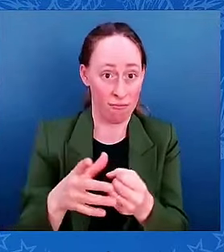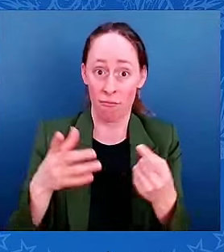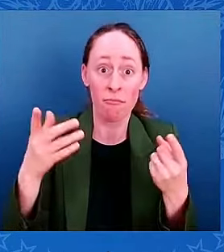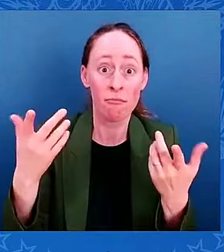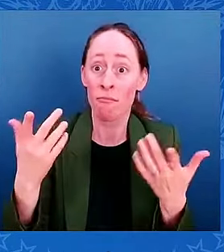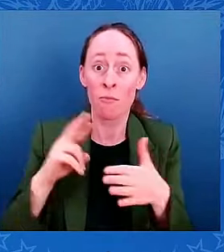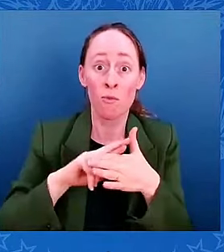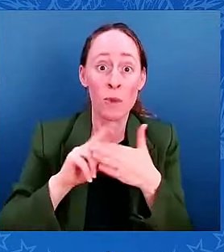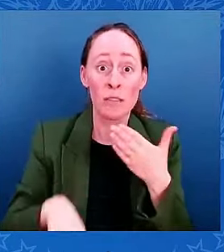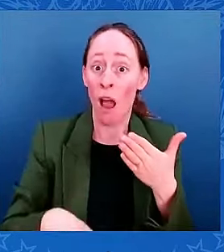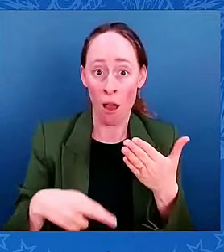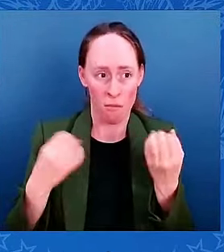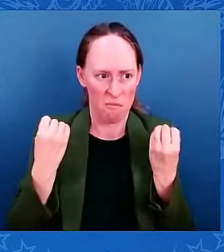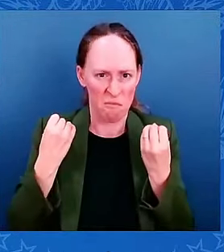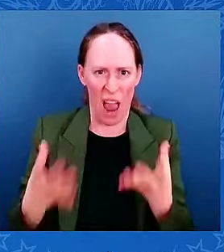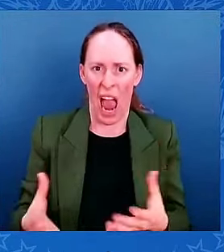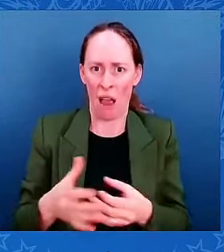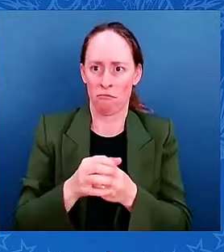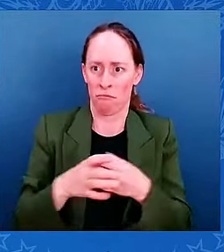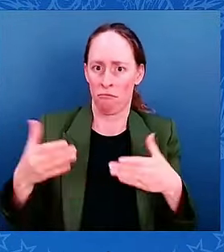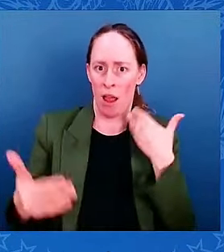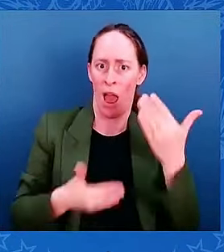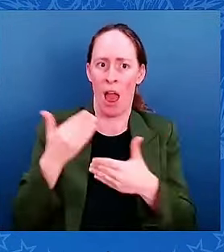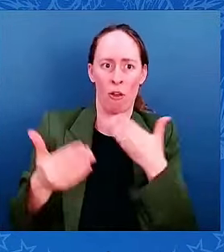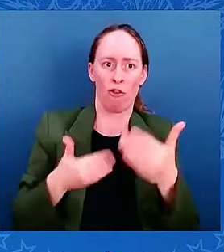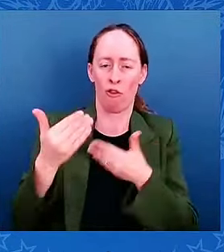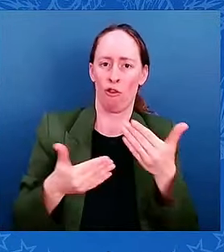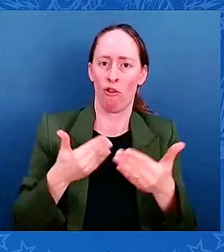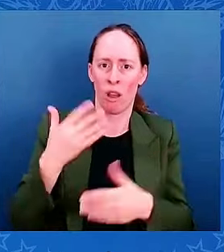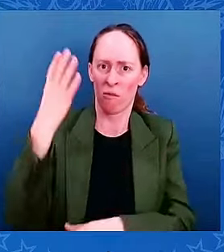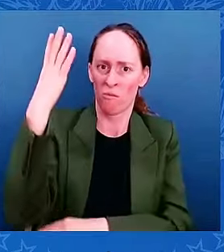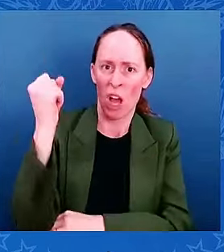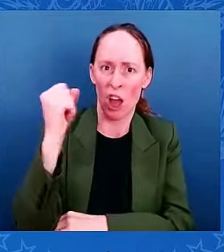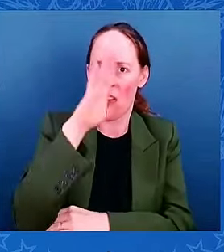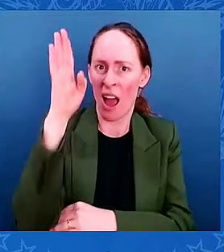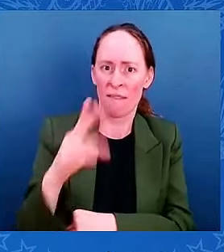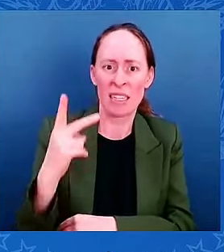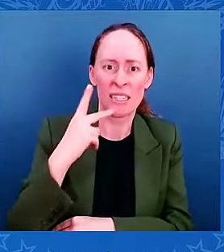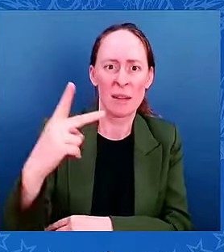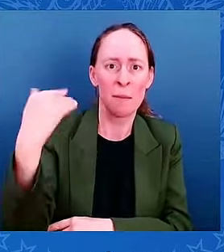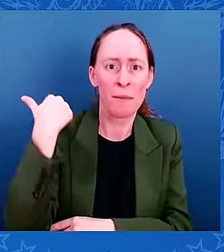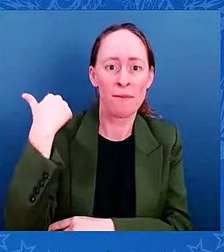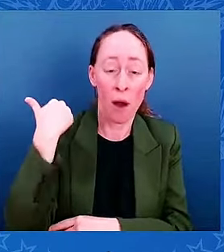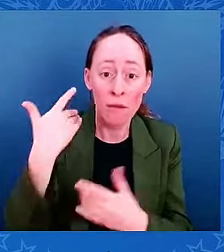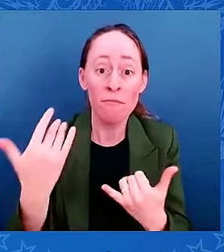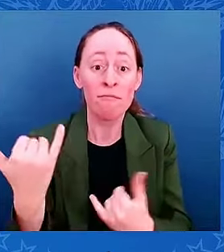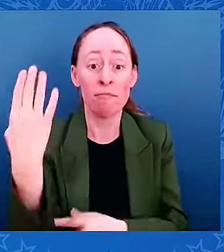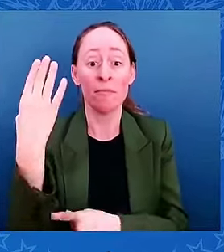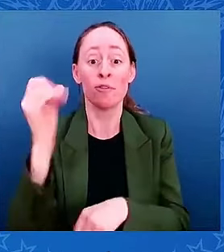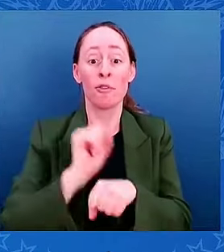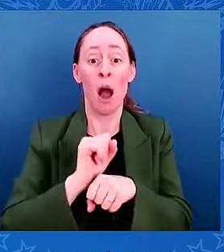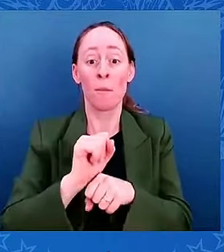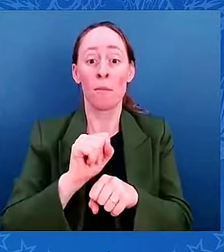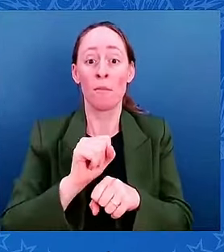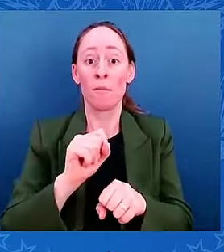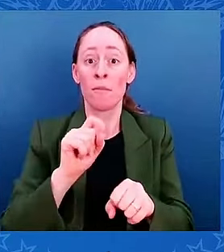because of you. Earlier today, we learned the economy created another 142,000 jobs last month.